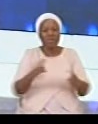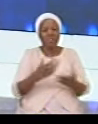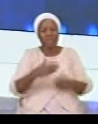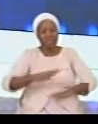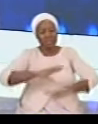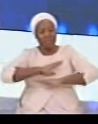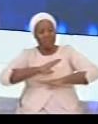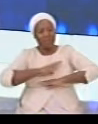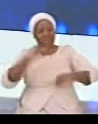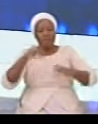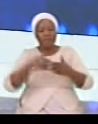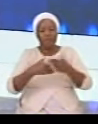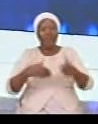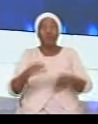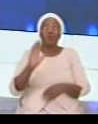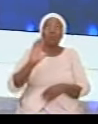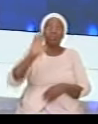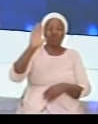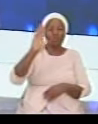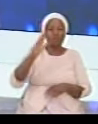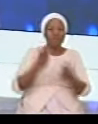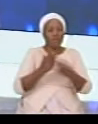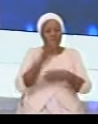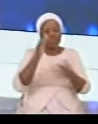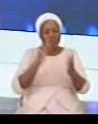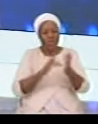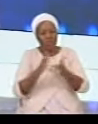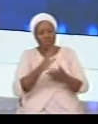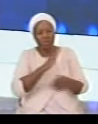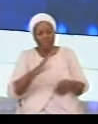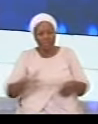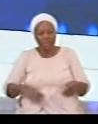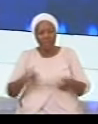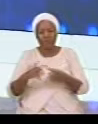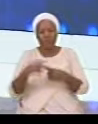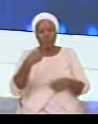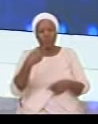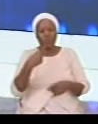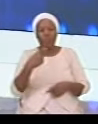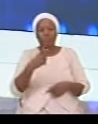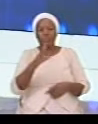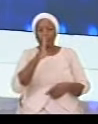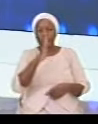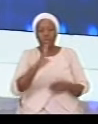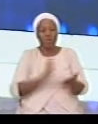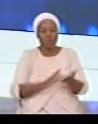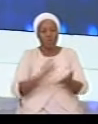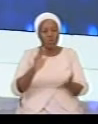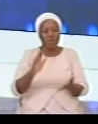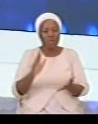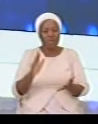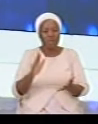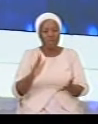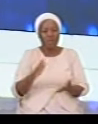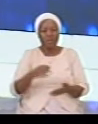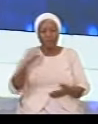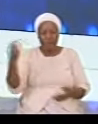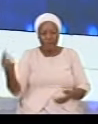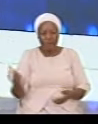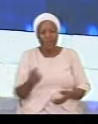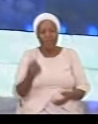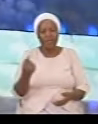his sight, through Jesus Christ, to whom the glory